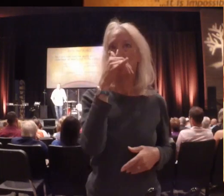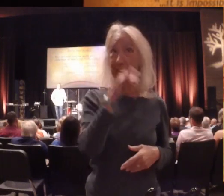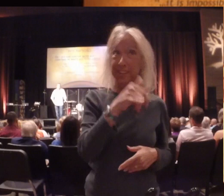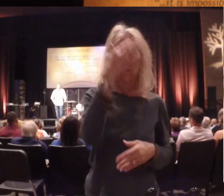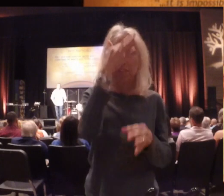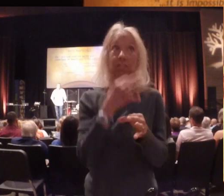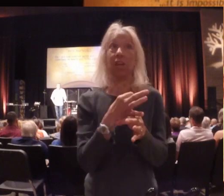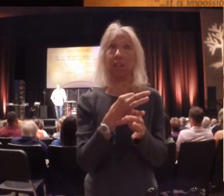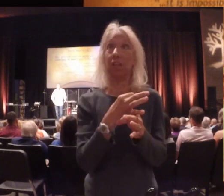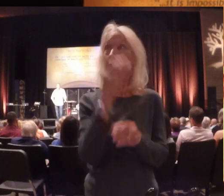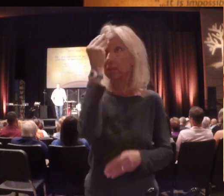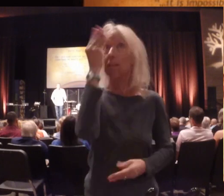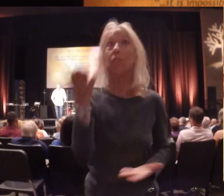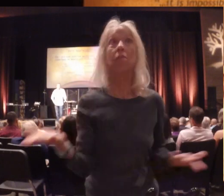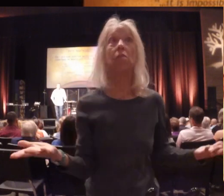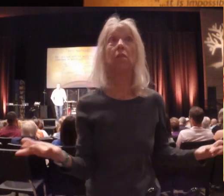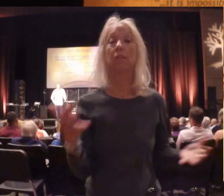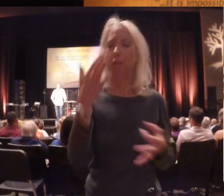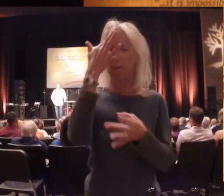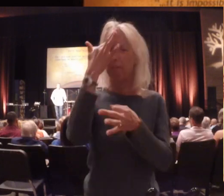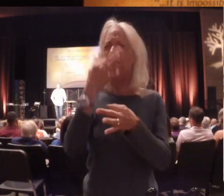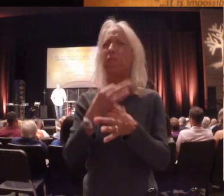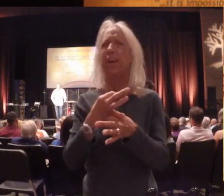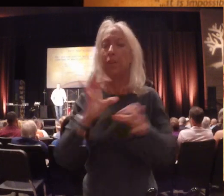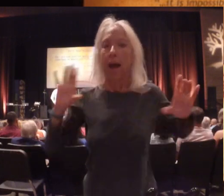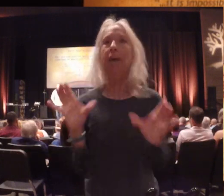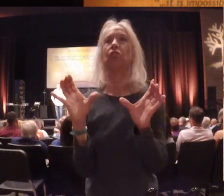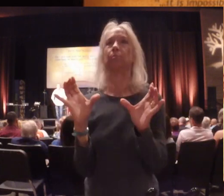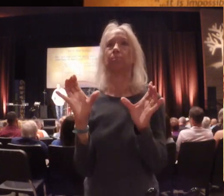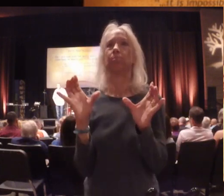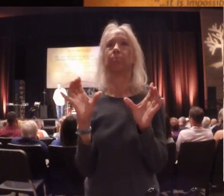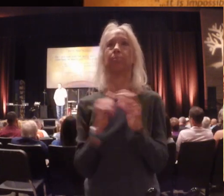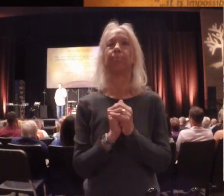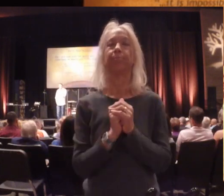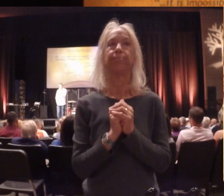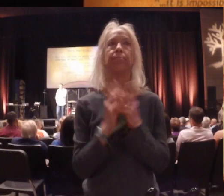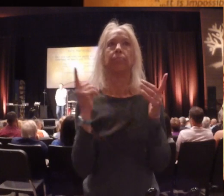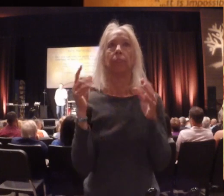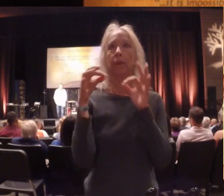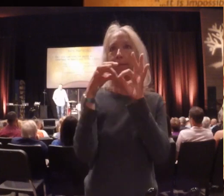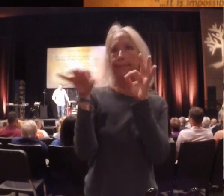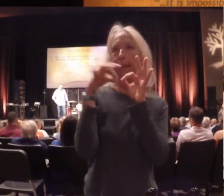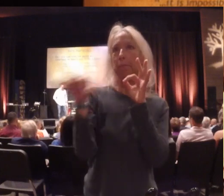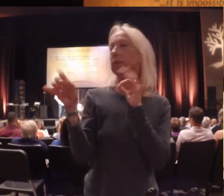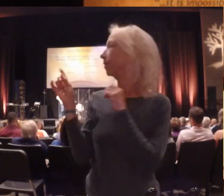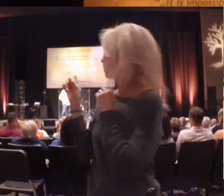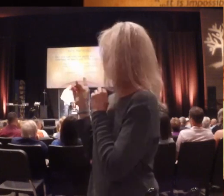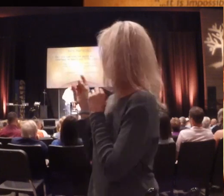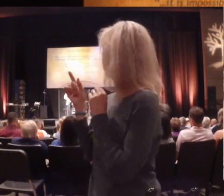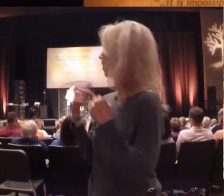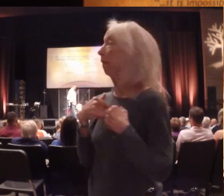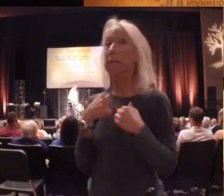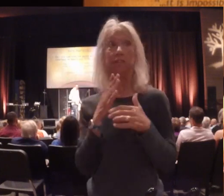kind of mode, everybody. But that's a faith that works. This is a beautiful statement. Doug actually told me